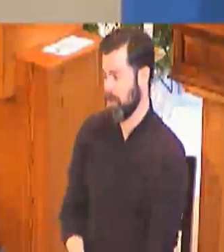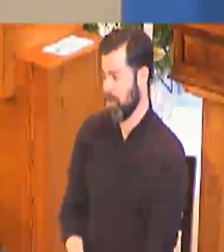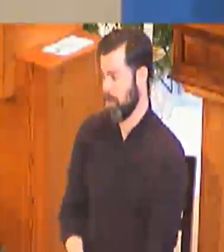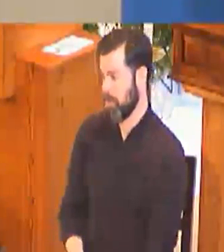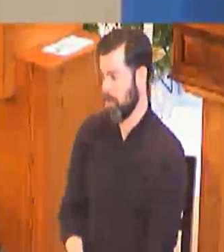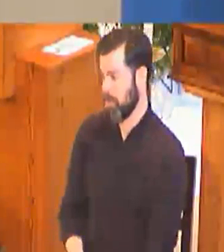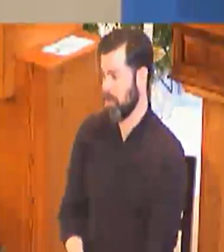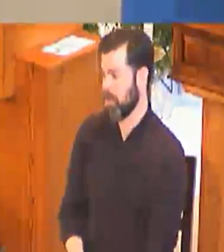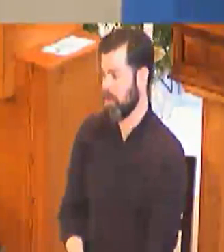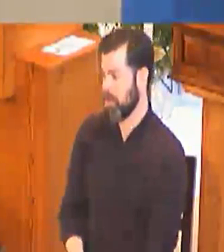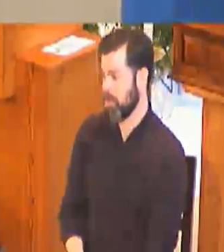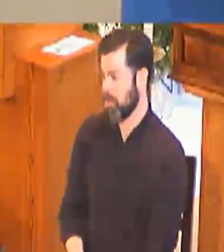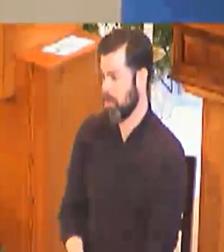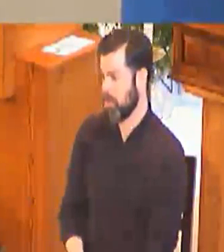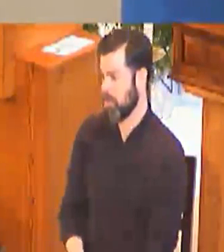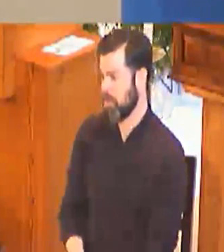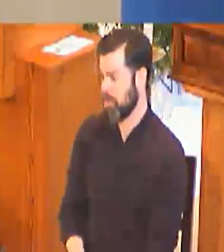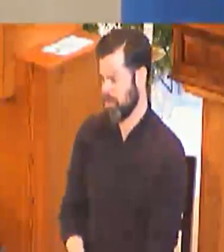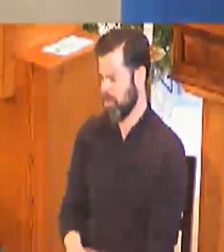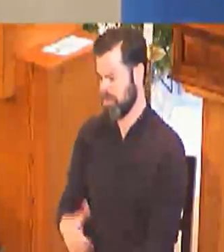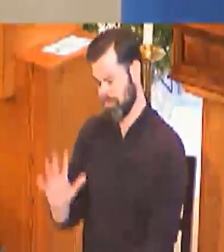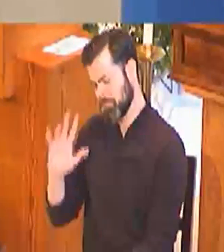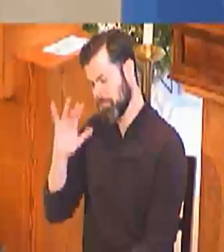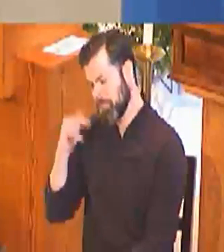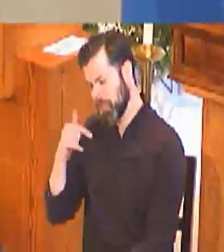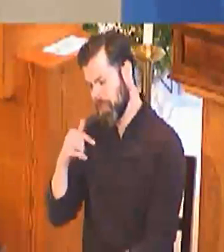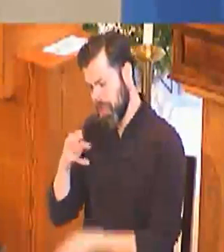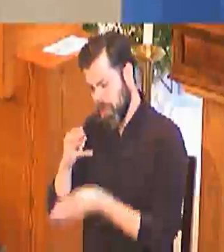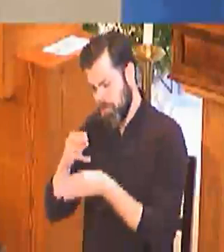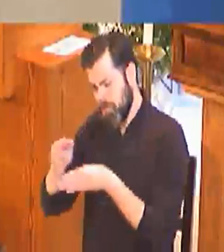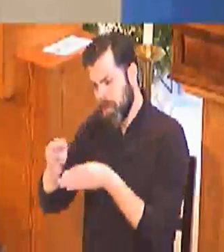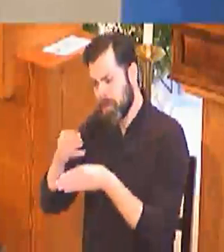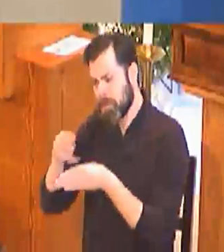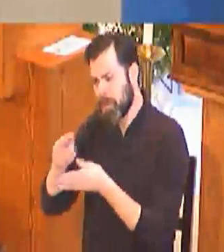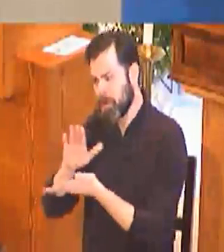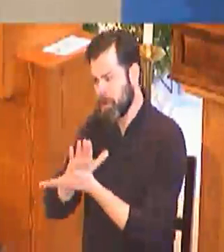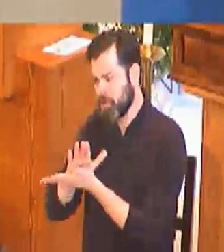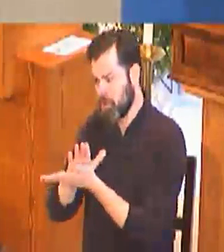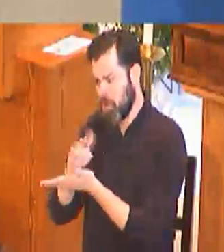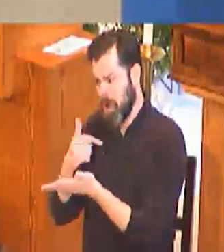I was just finishing ministerial school, and I'd had this